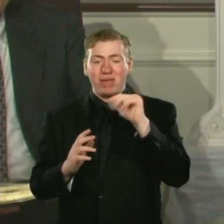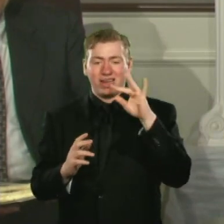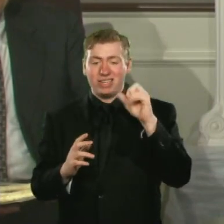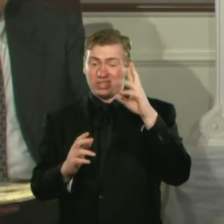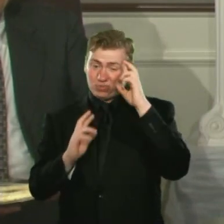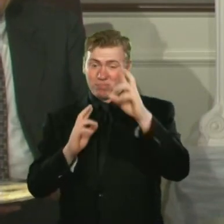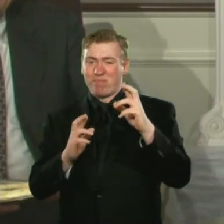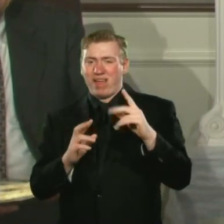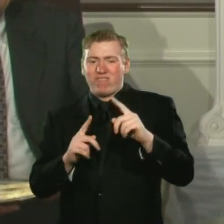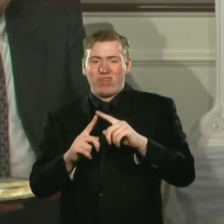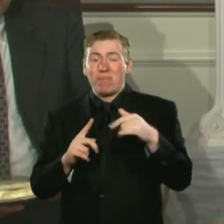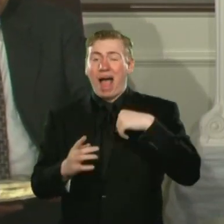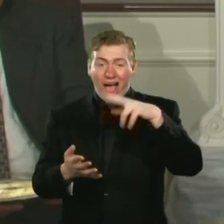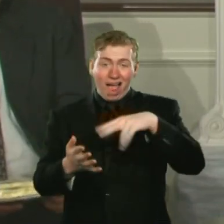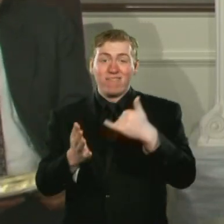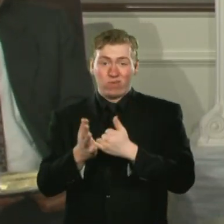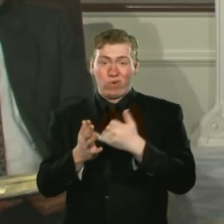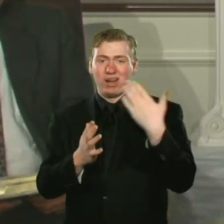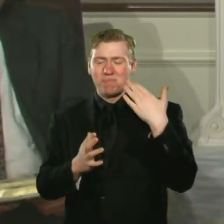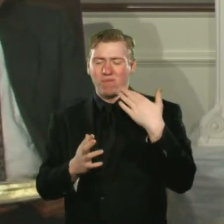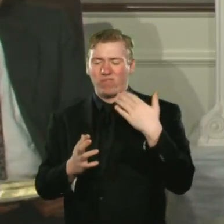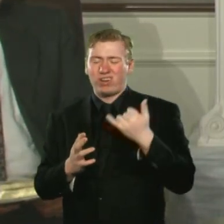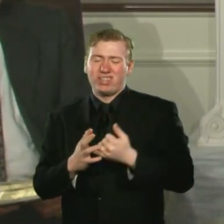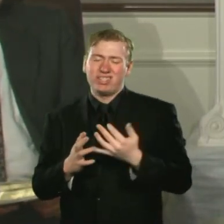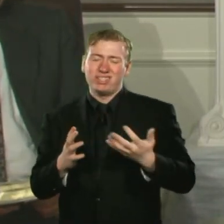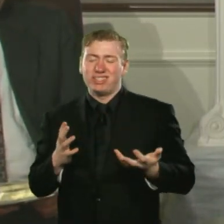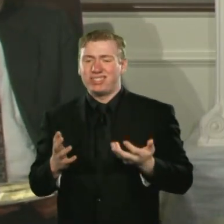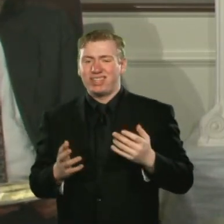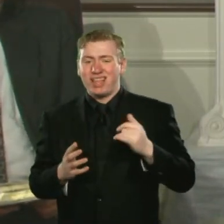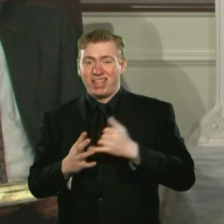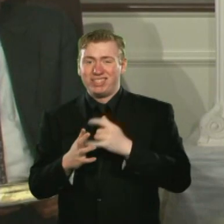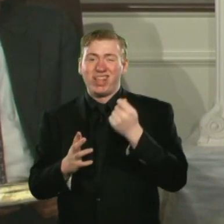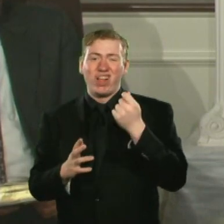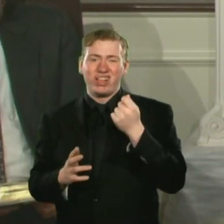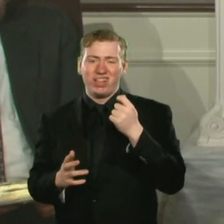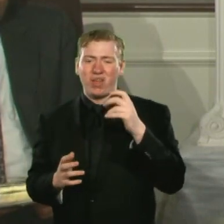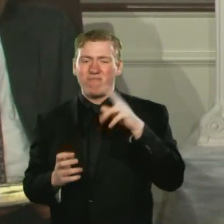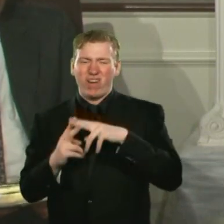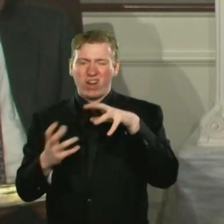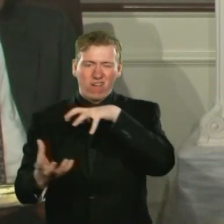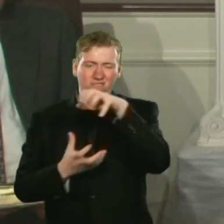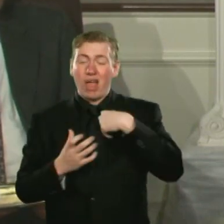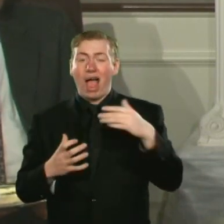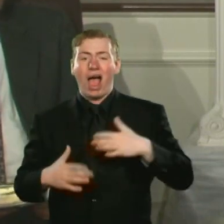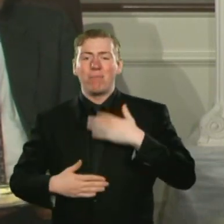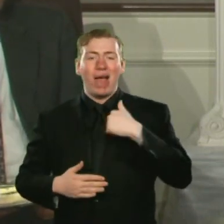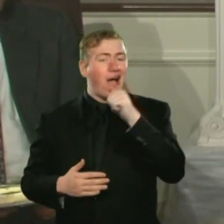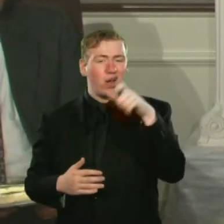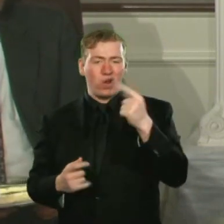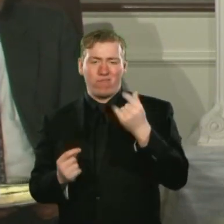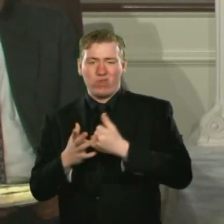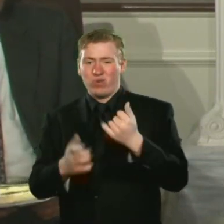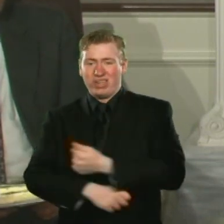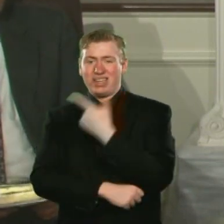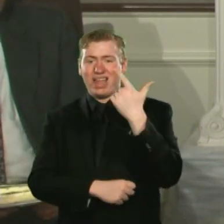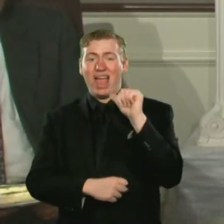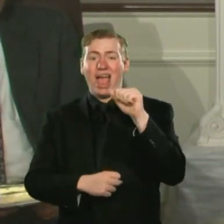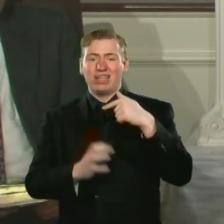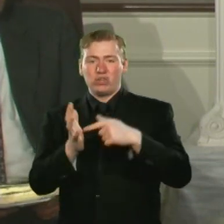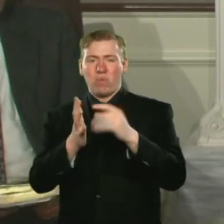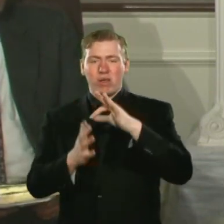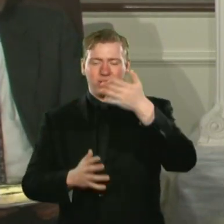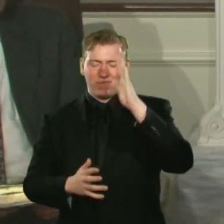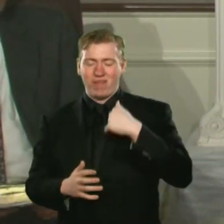but I read Leviticus 13 and 14, and it's confusion. I'm glad I don't have to do it today as a representative of